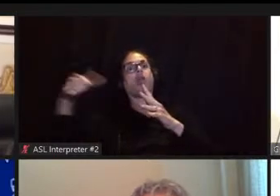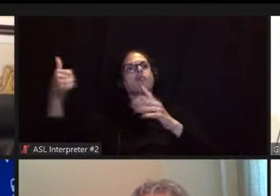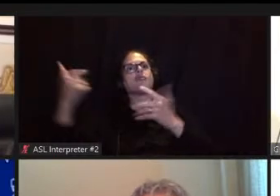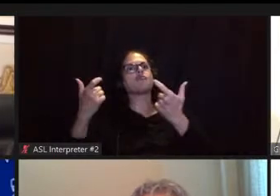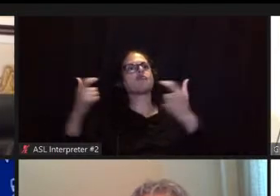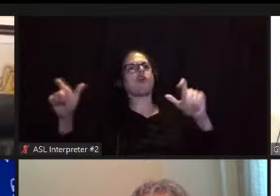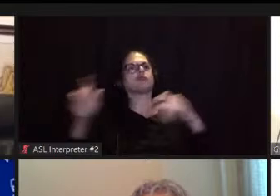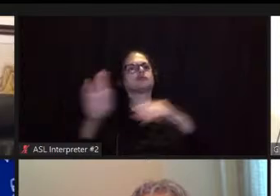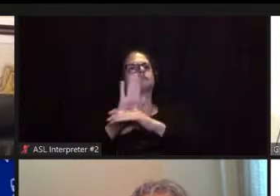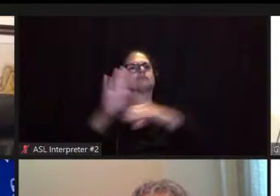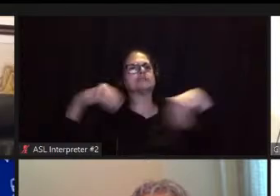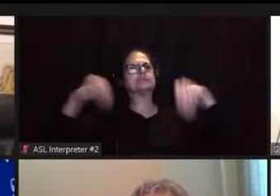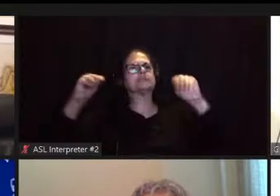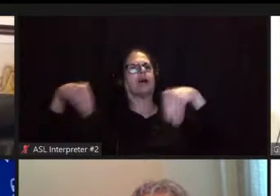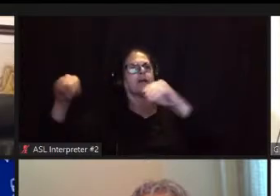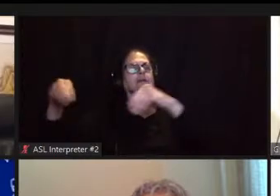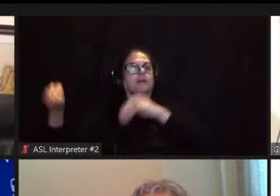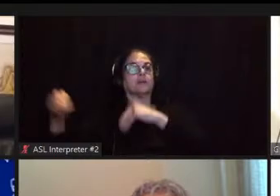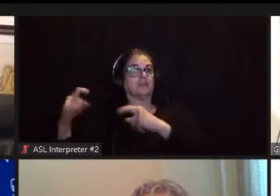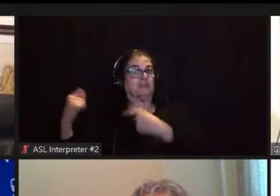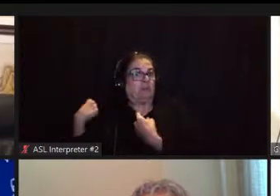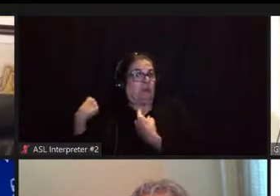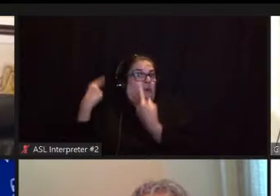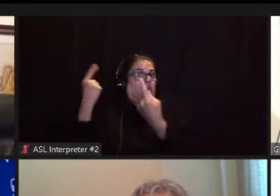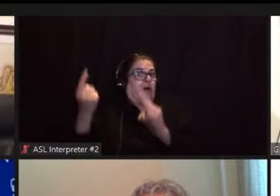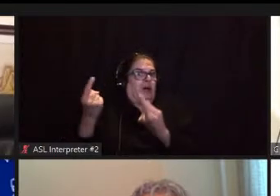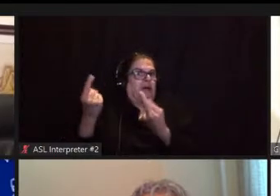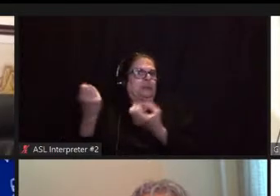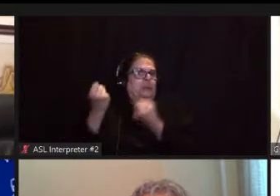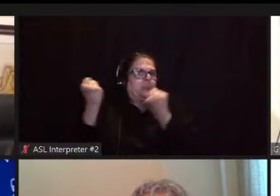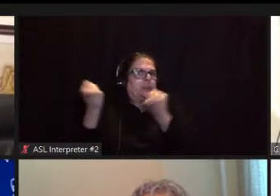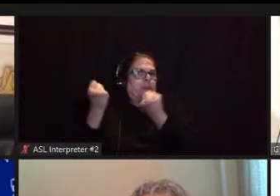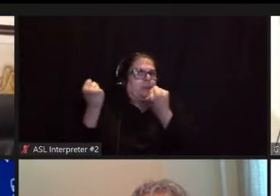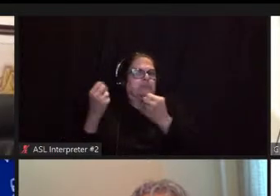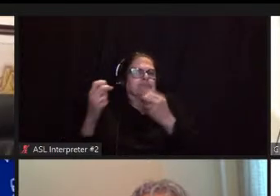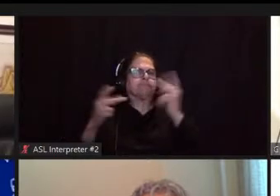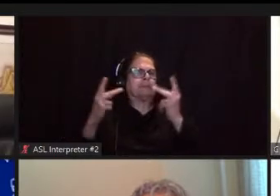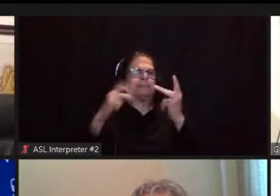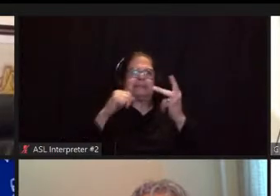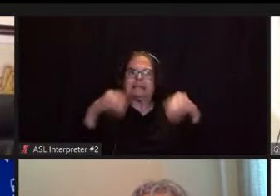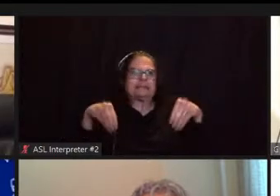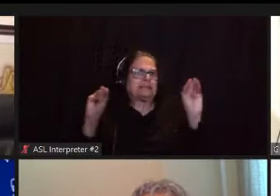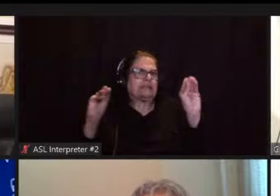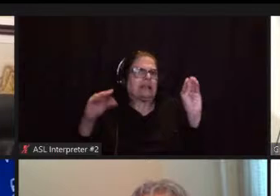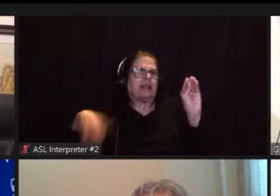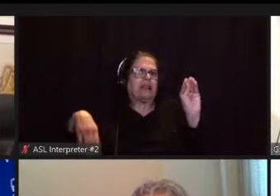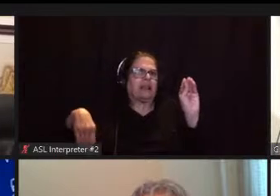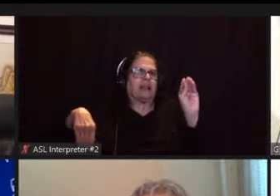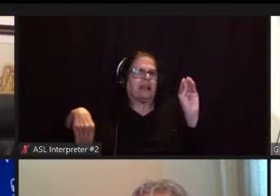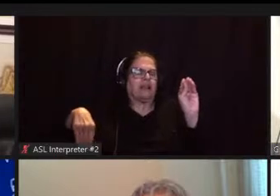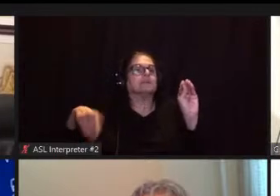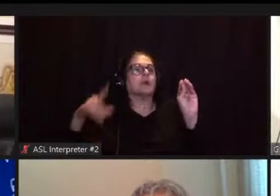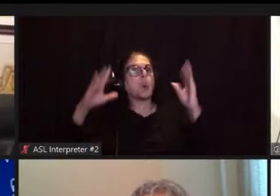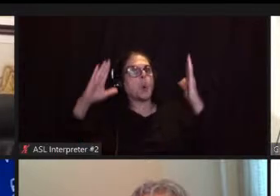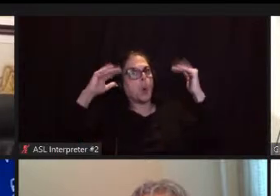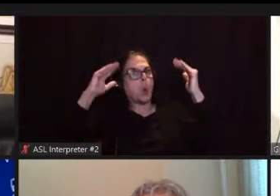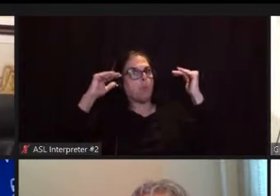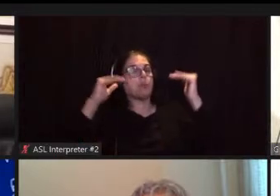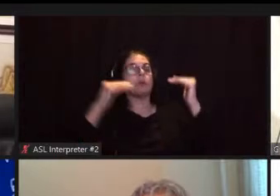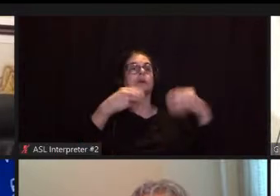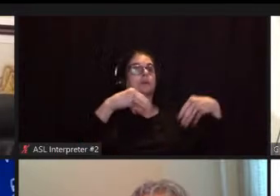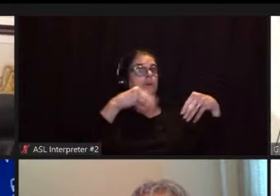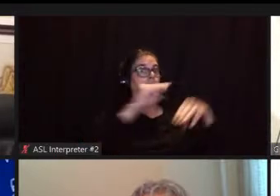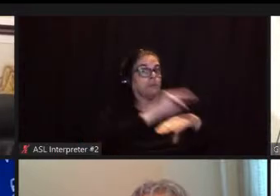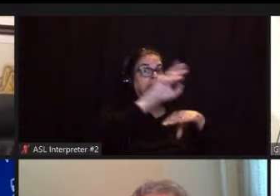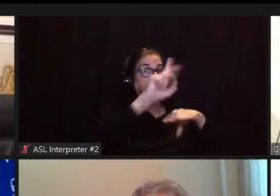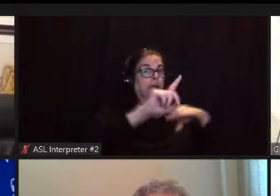of kind of pent up demand on the commercial side. So hopefully that's a good indication that there's going to be future sales as